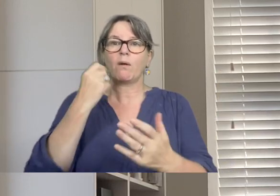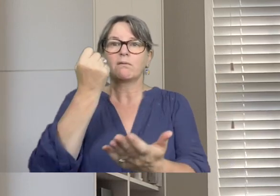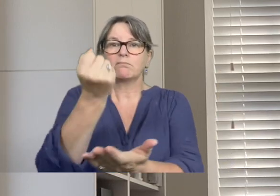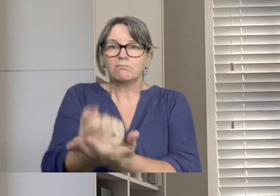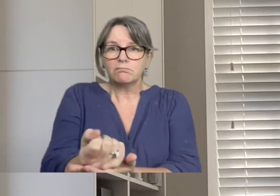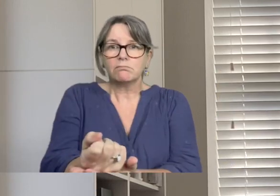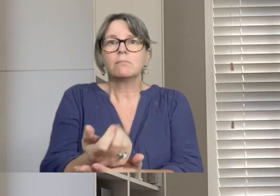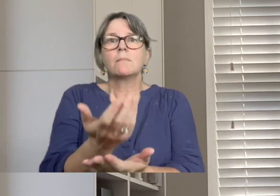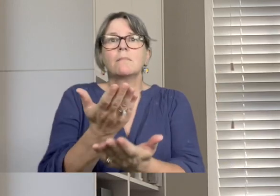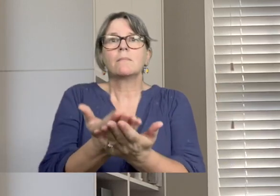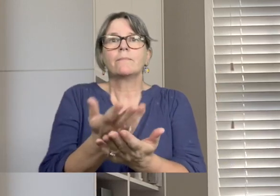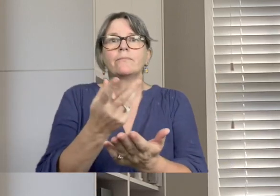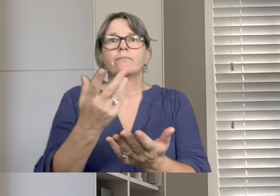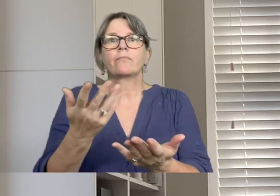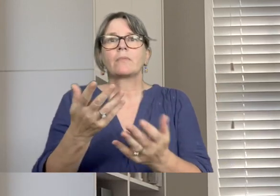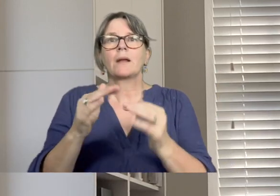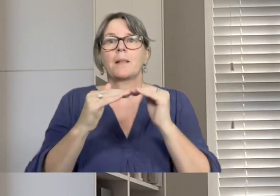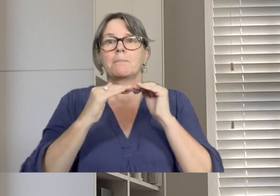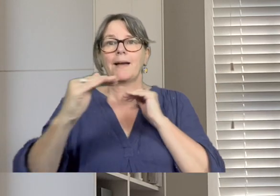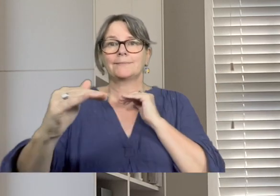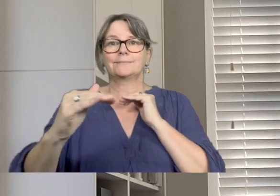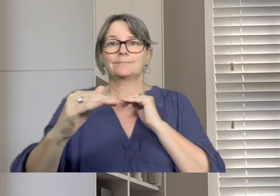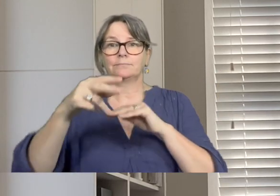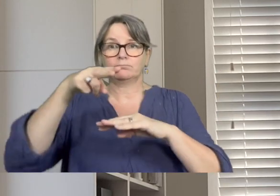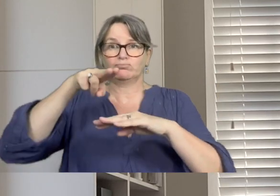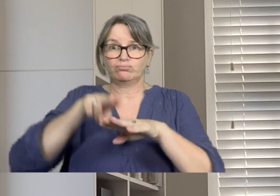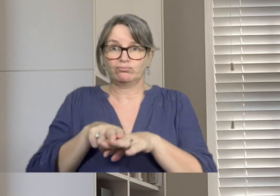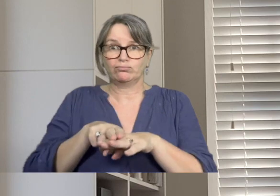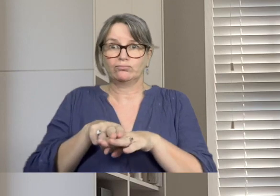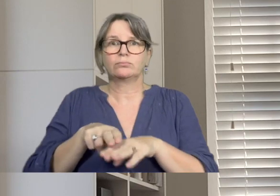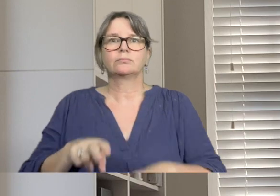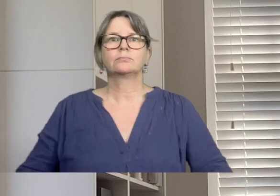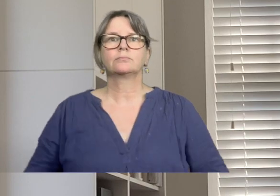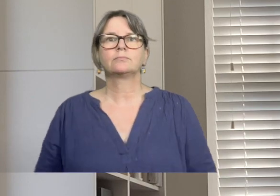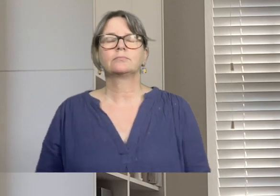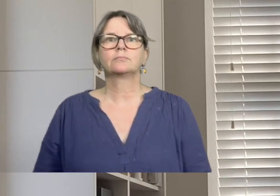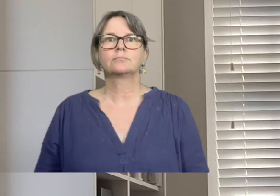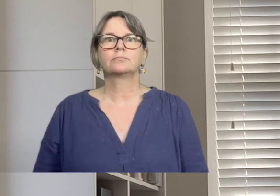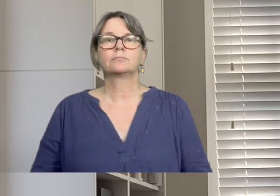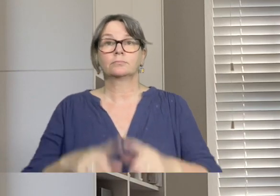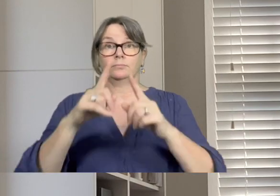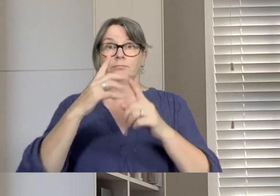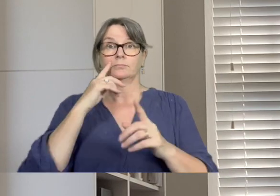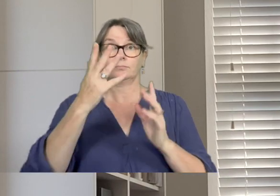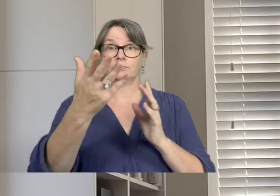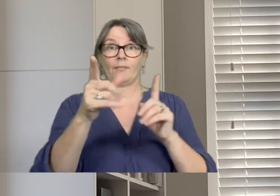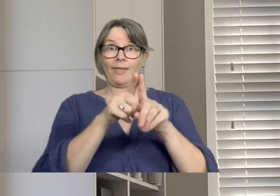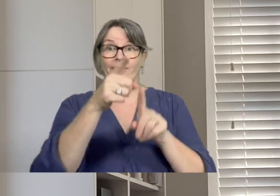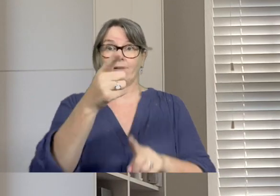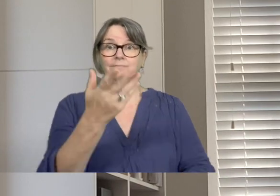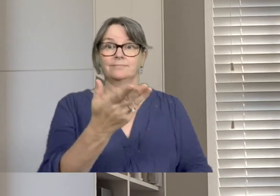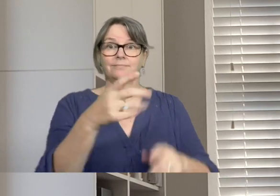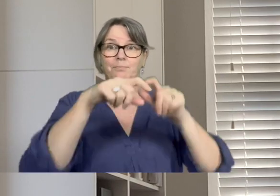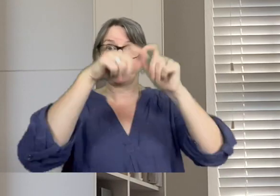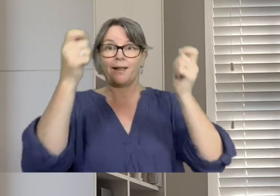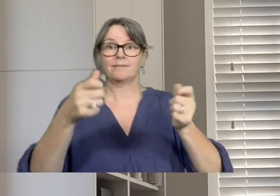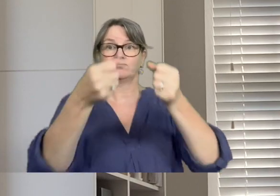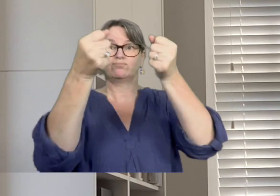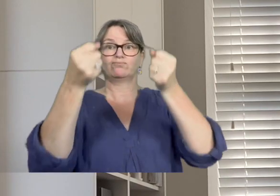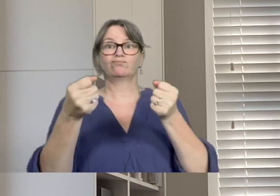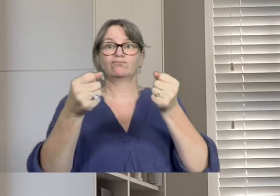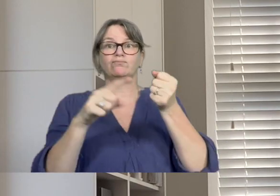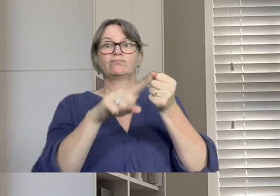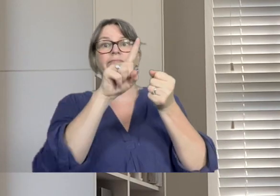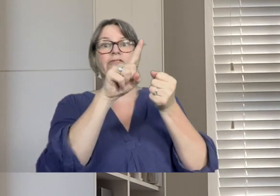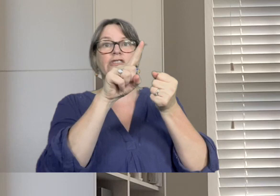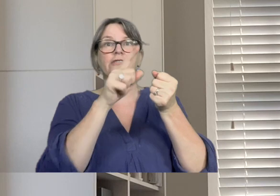you find works for you. We're coming back to lying on the mat. Our working leg, we're going to take the strap over the toes. So it's going to come right